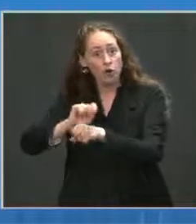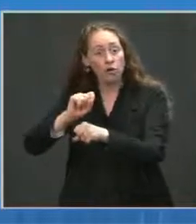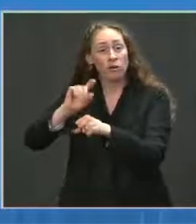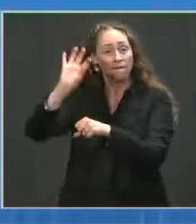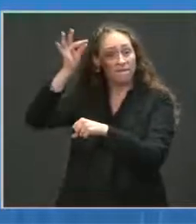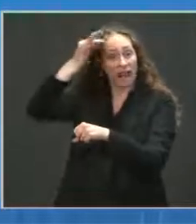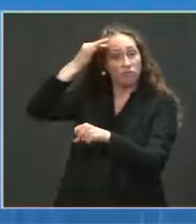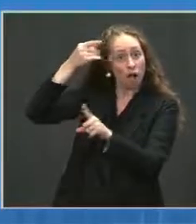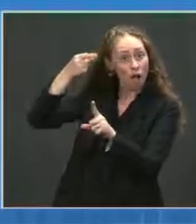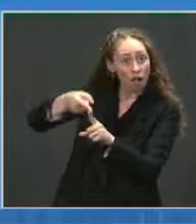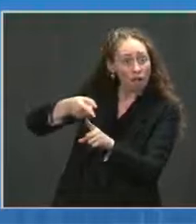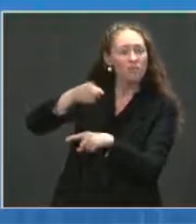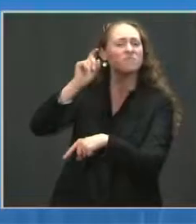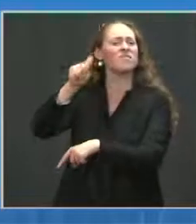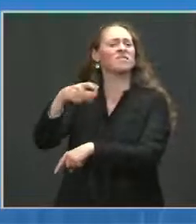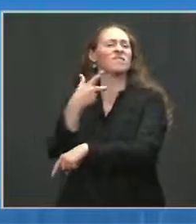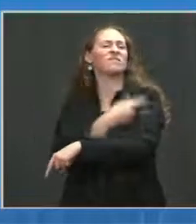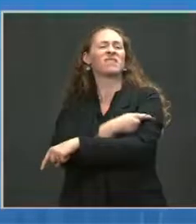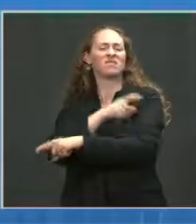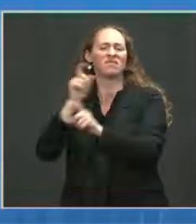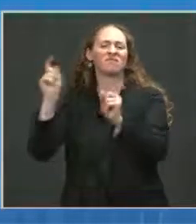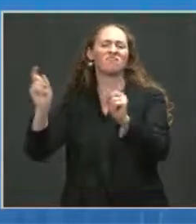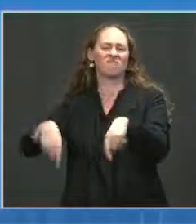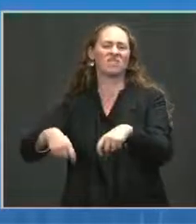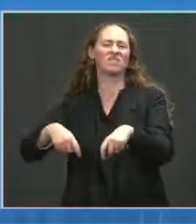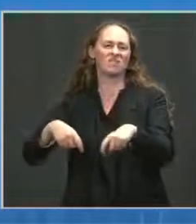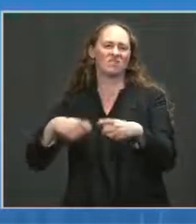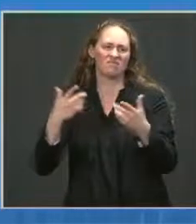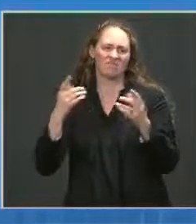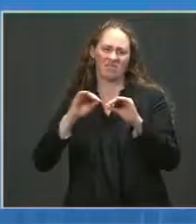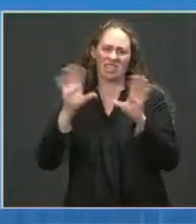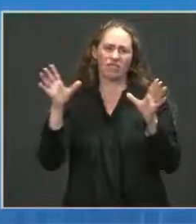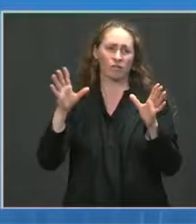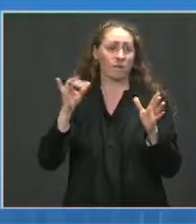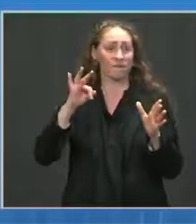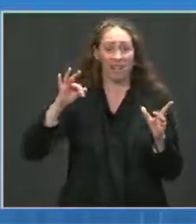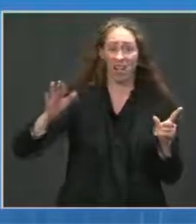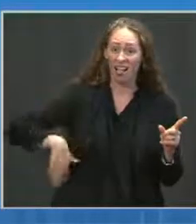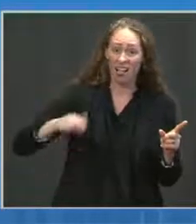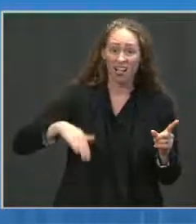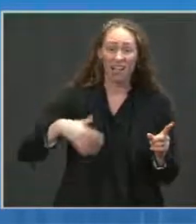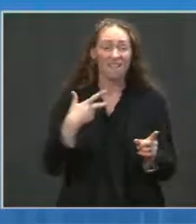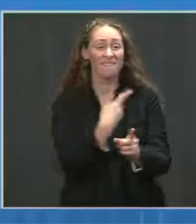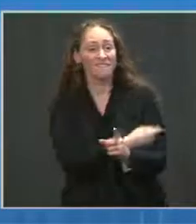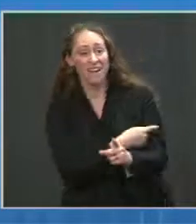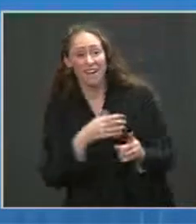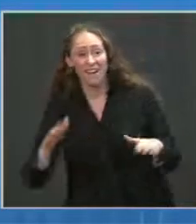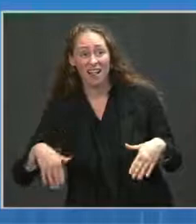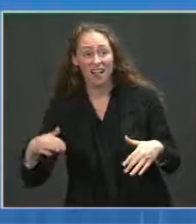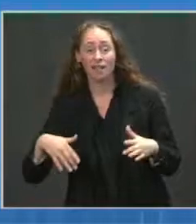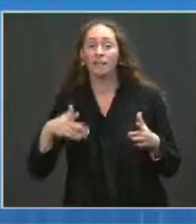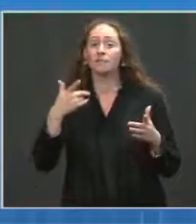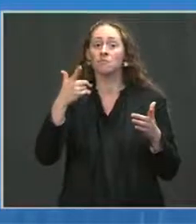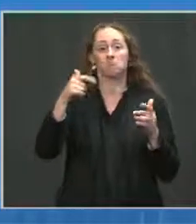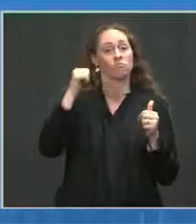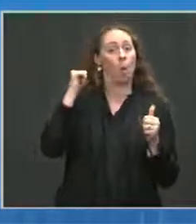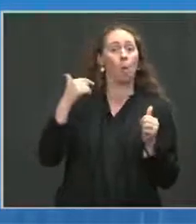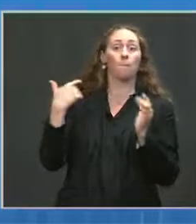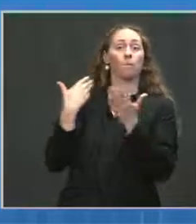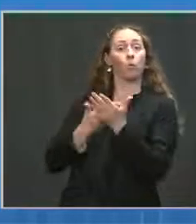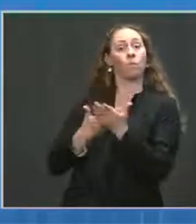work, if you're vaccinated, is straightforward. If you're not vaccinated or you're not willing to attest to being